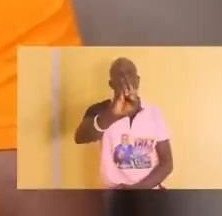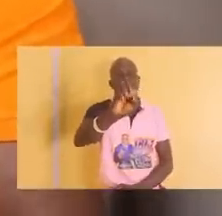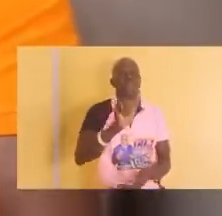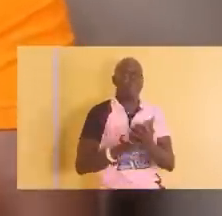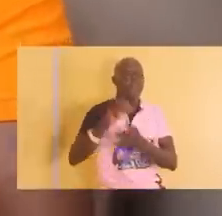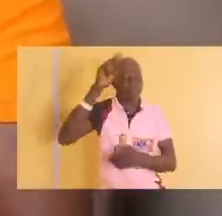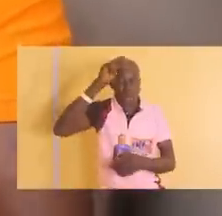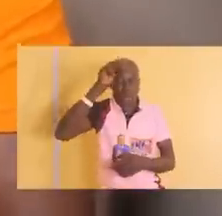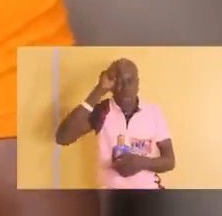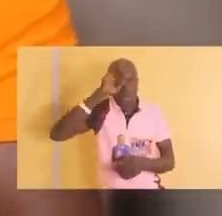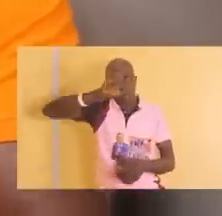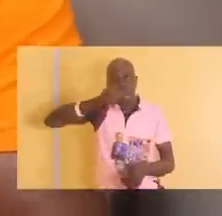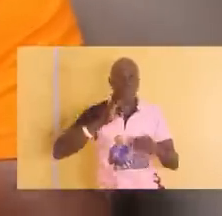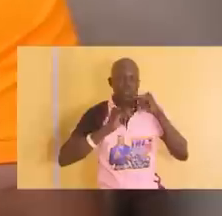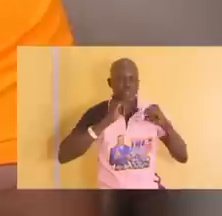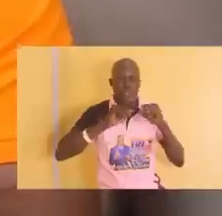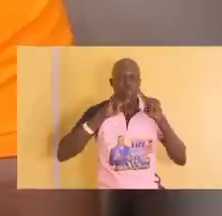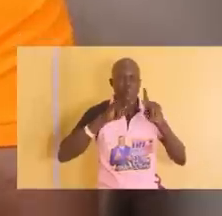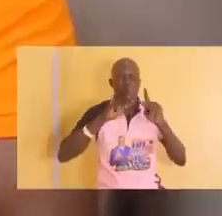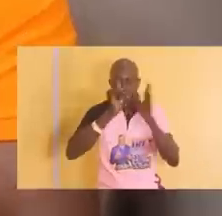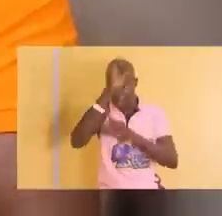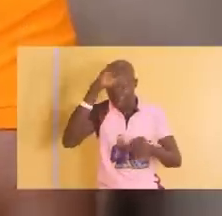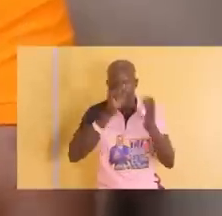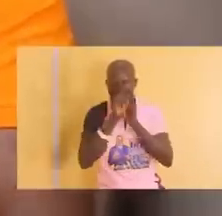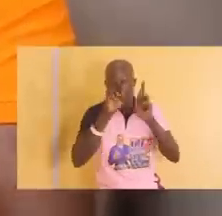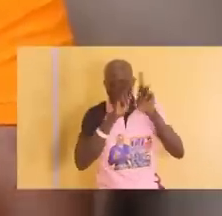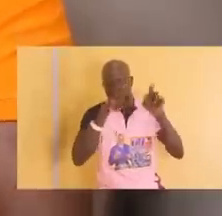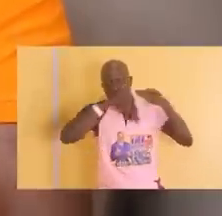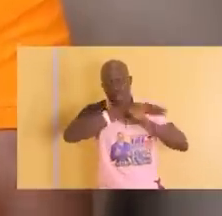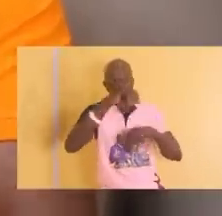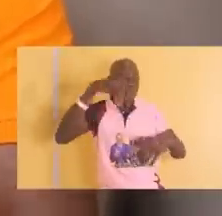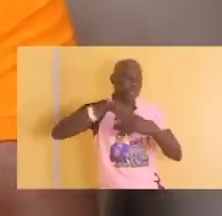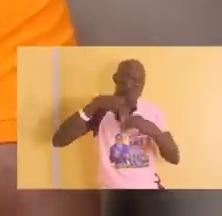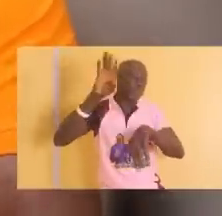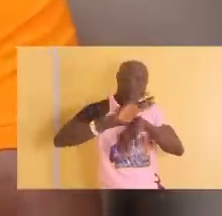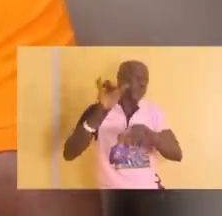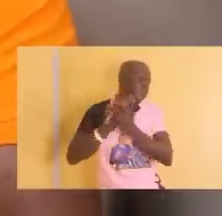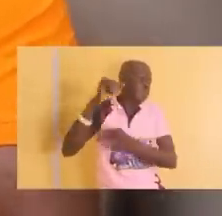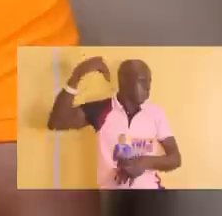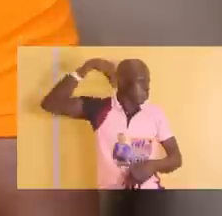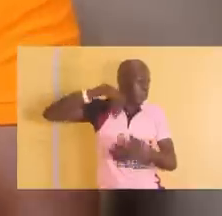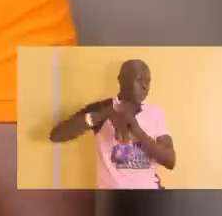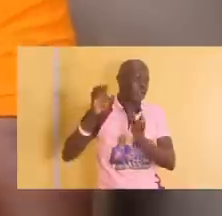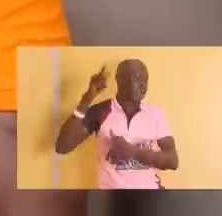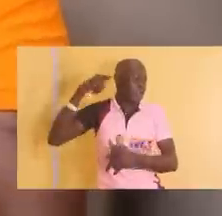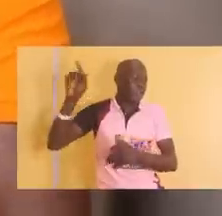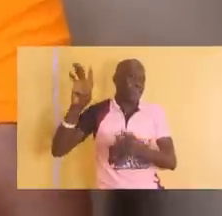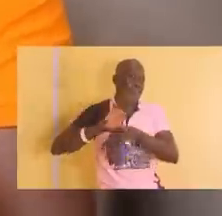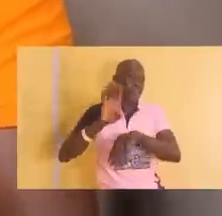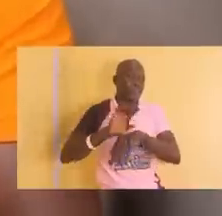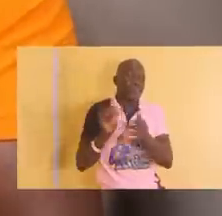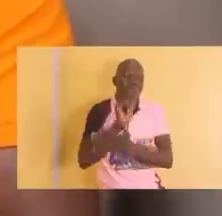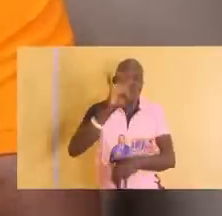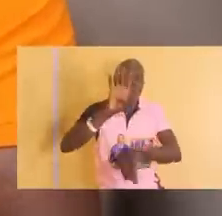S.M.O. Mustafa J.P. Babasebioba, lati jo seed of Tagodi Church, land of reality. Tell you our